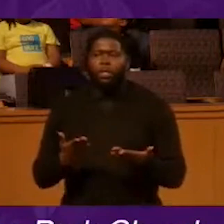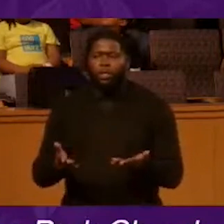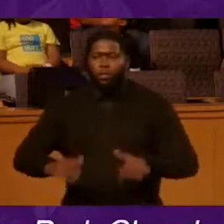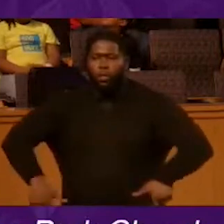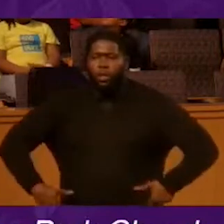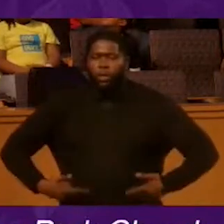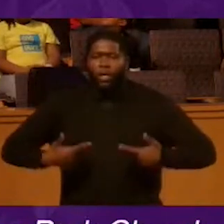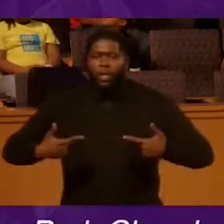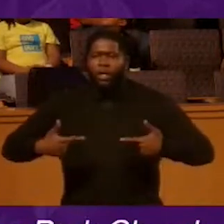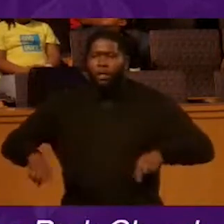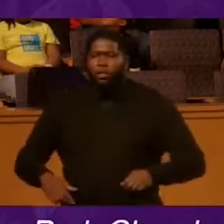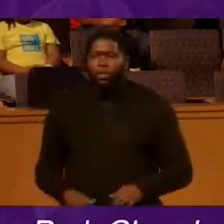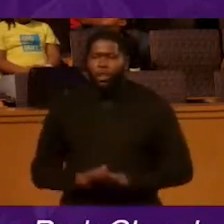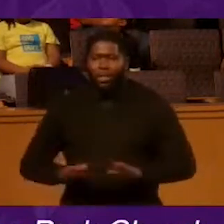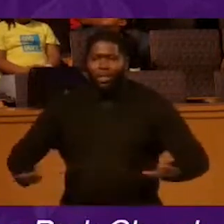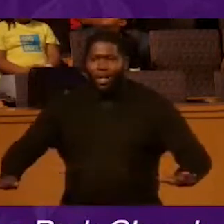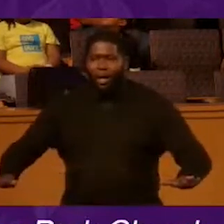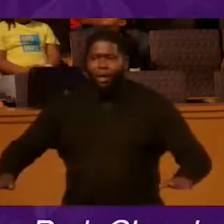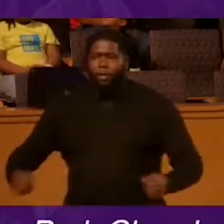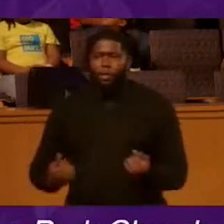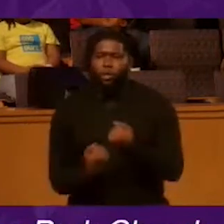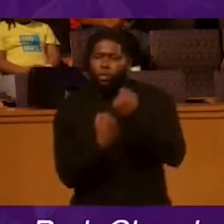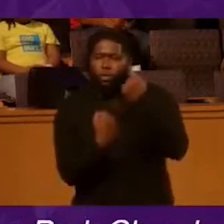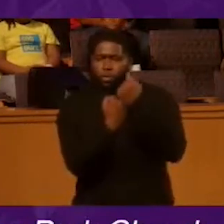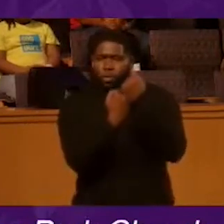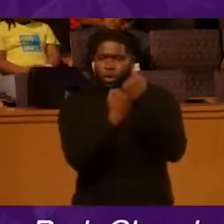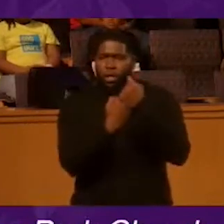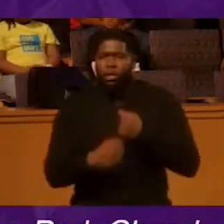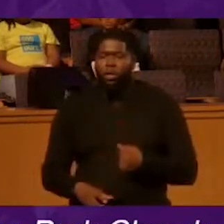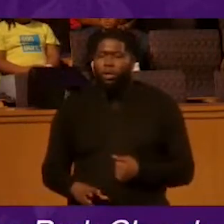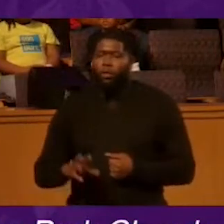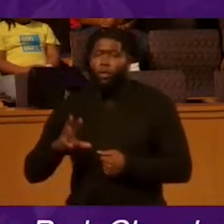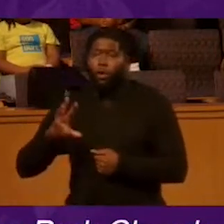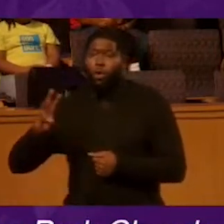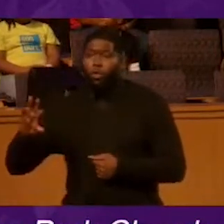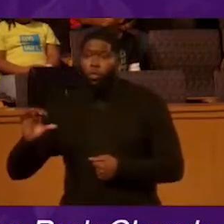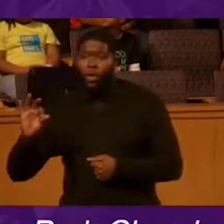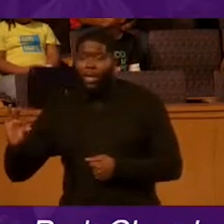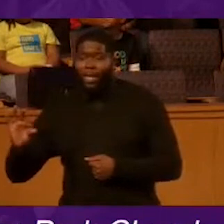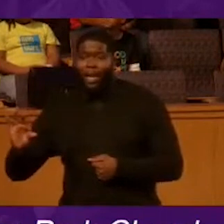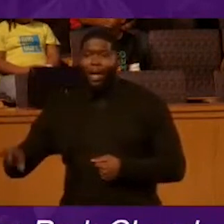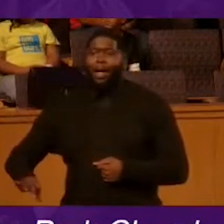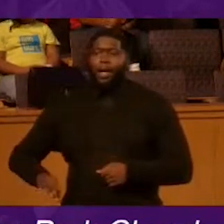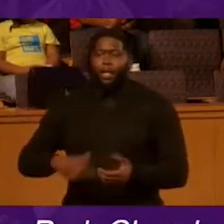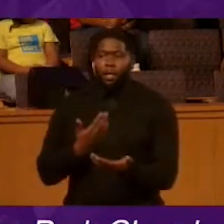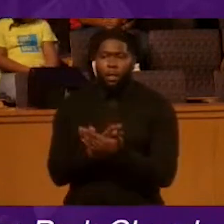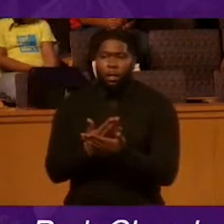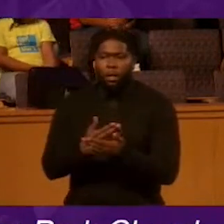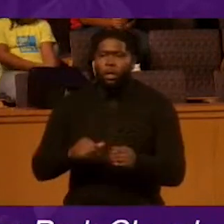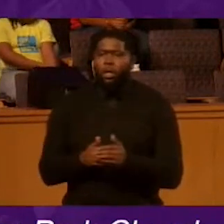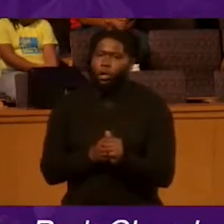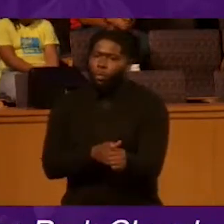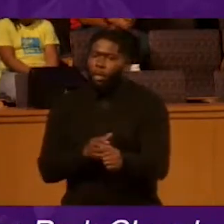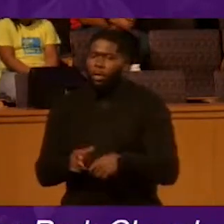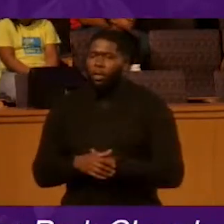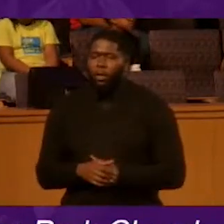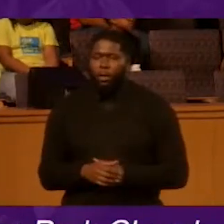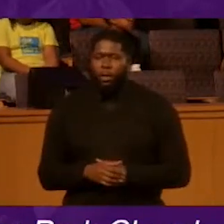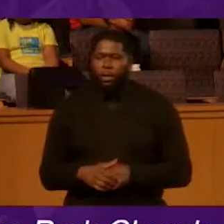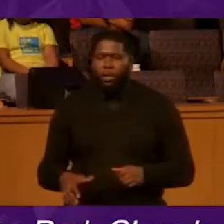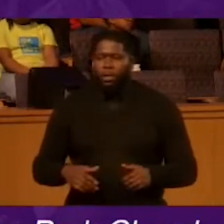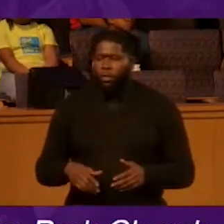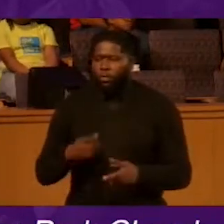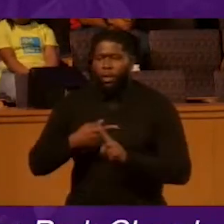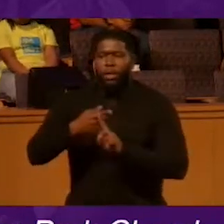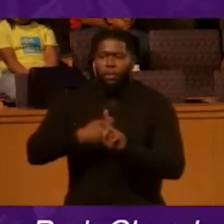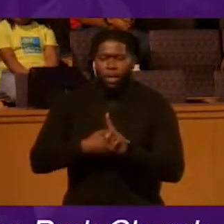by becoming a child sponsor. For $39 per month, you will invest in the lives of vulnerable